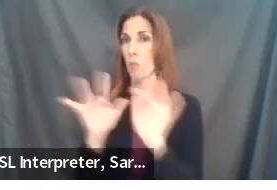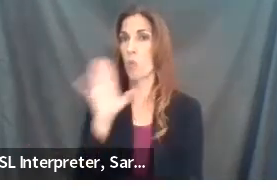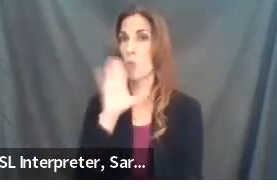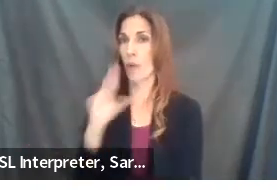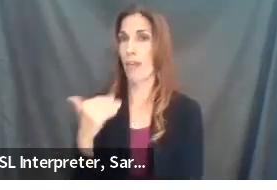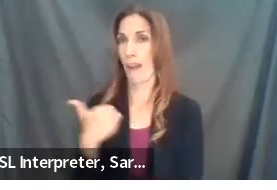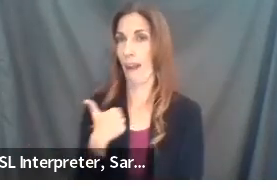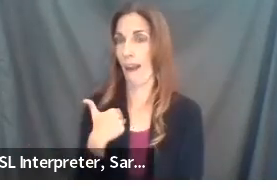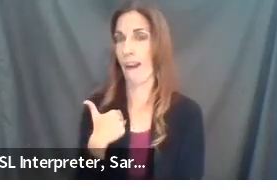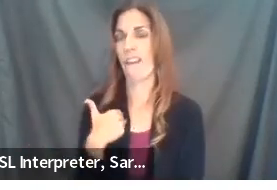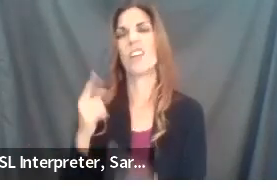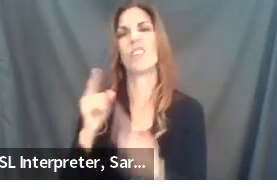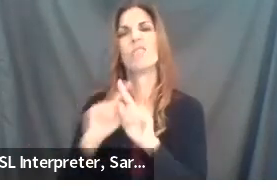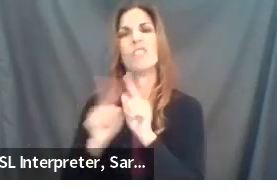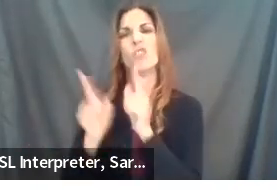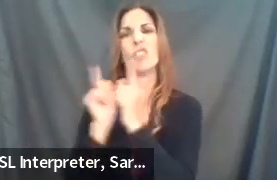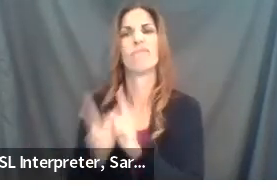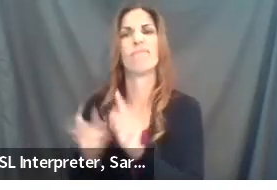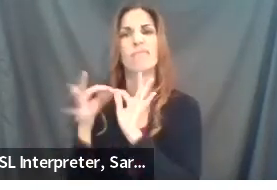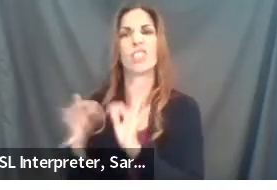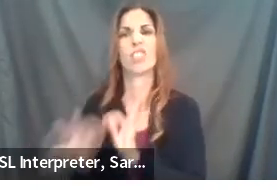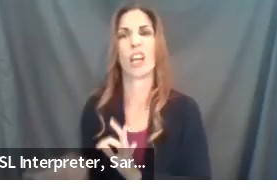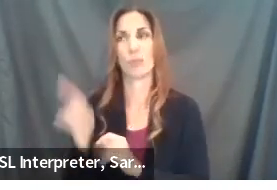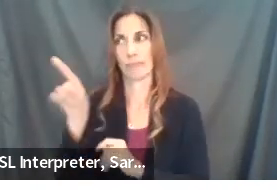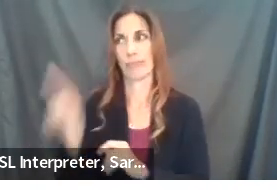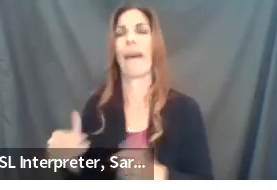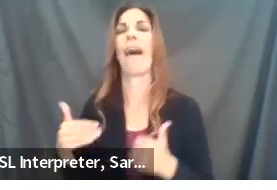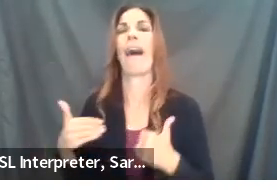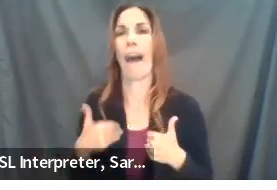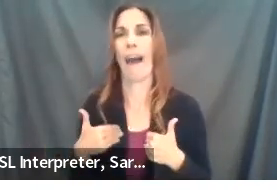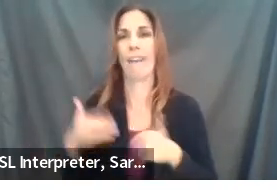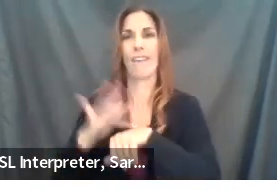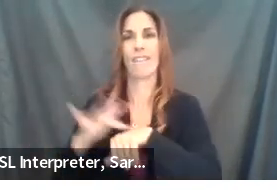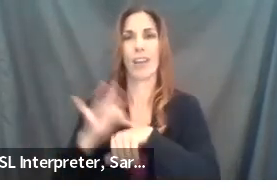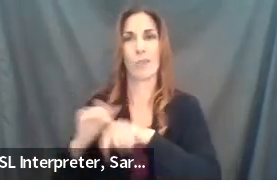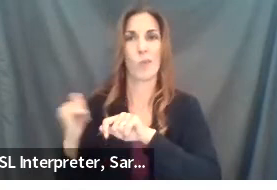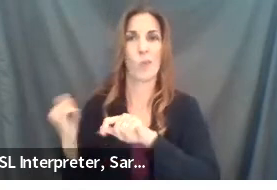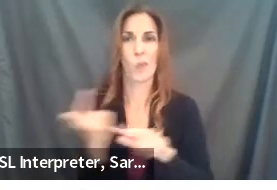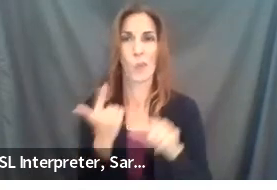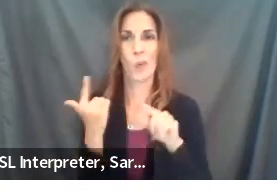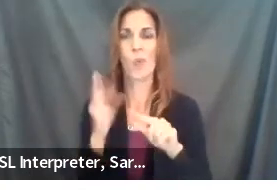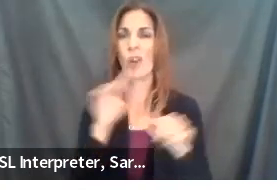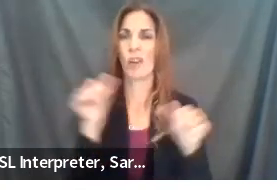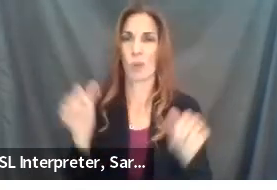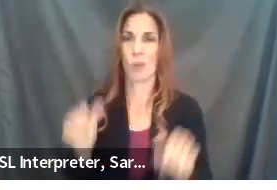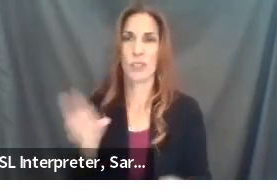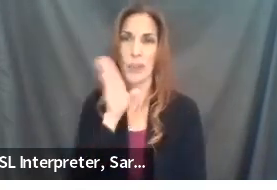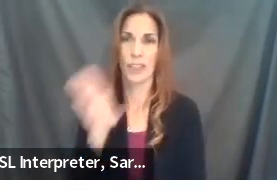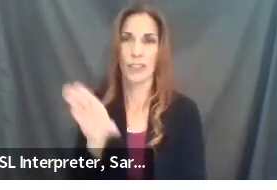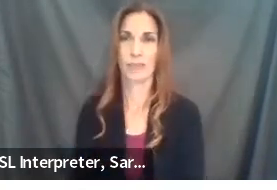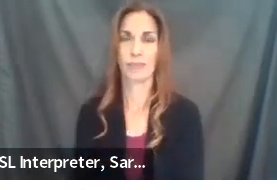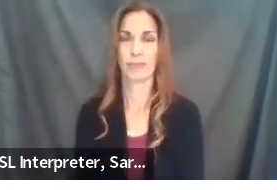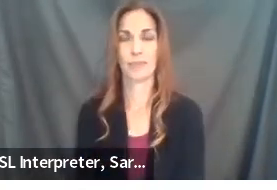all the languages that were interpreted during this session. So those will also be posted.